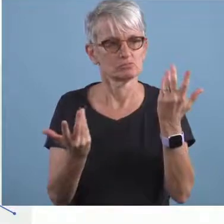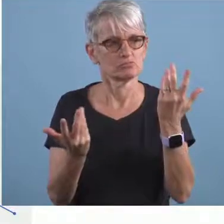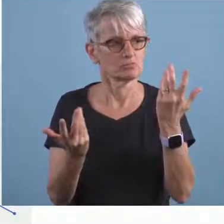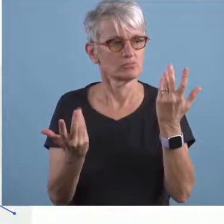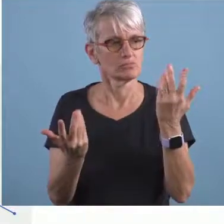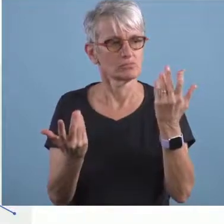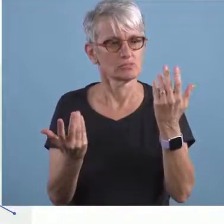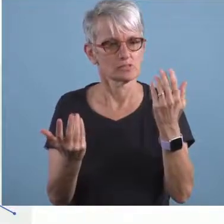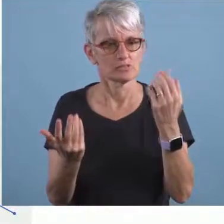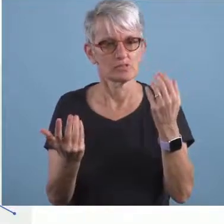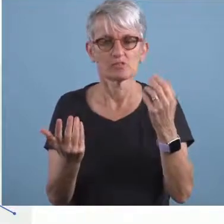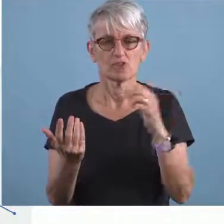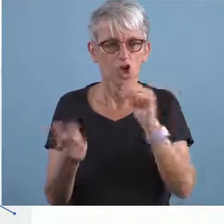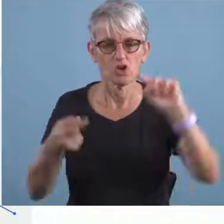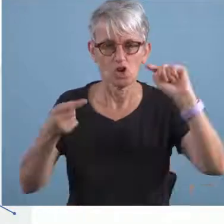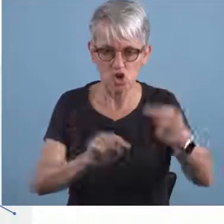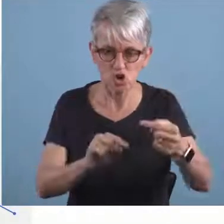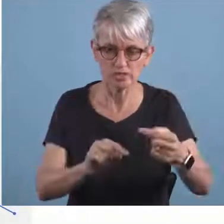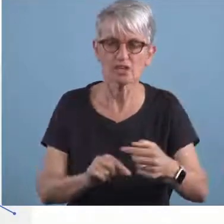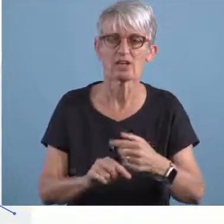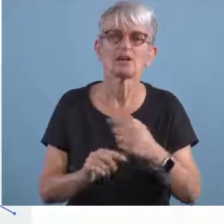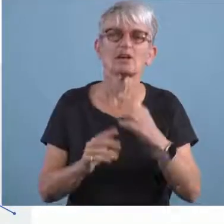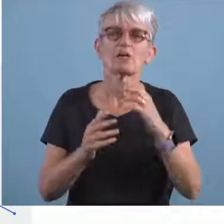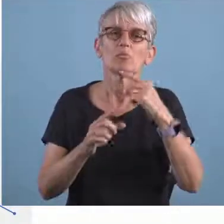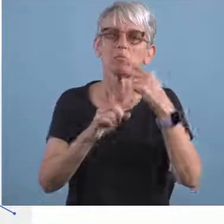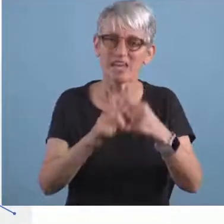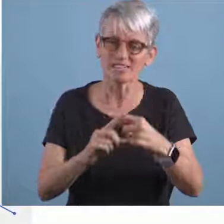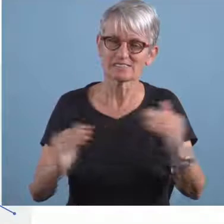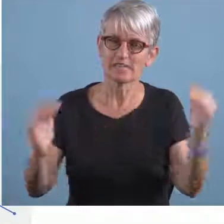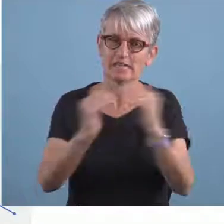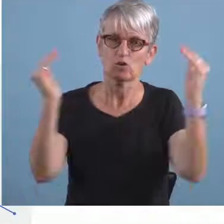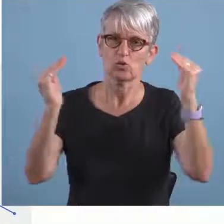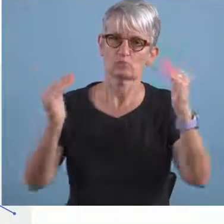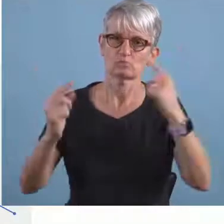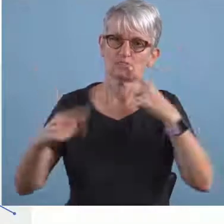not only does no harm, but outcomes are equally as effective as in-person services.